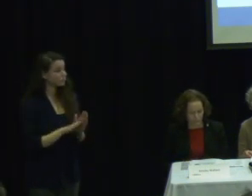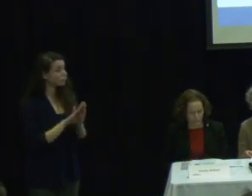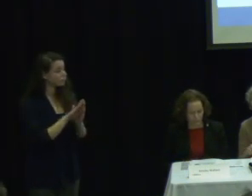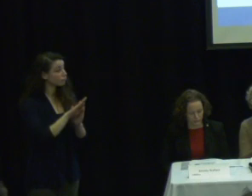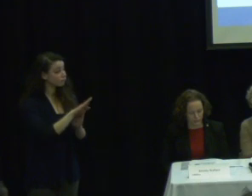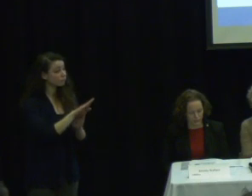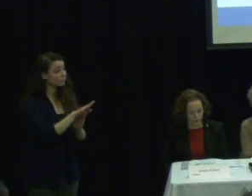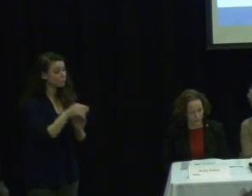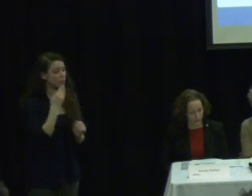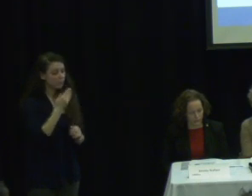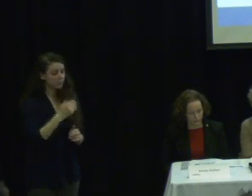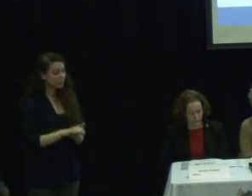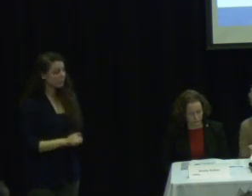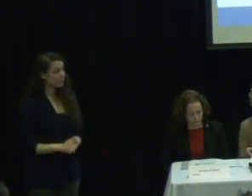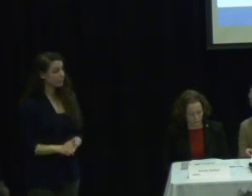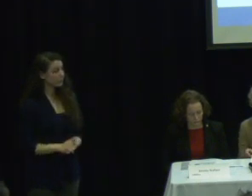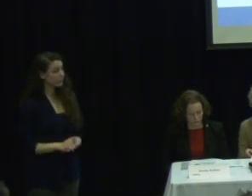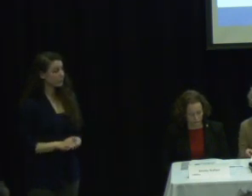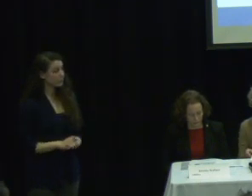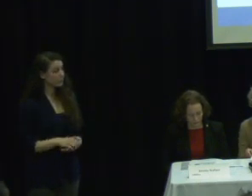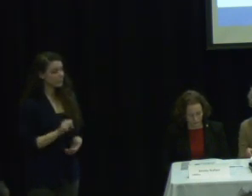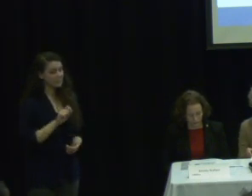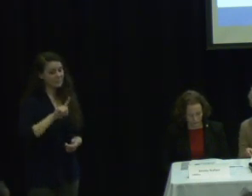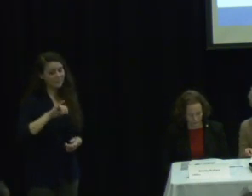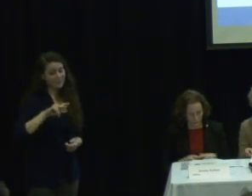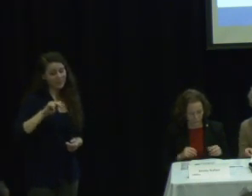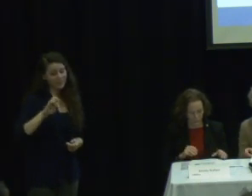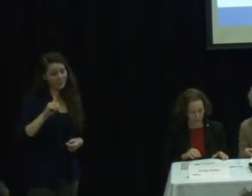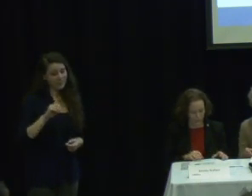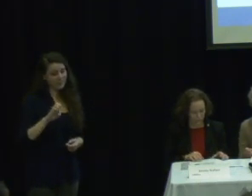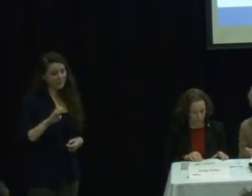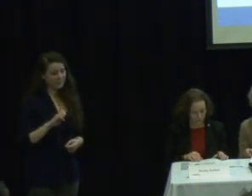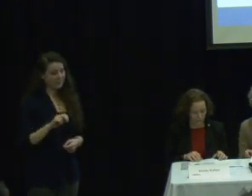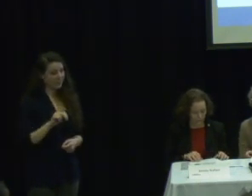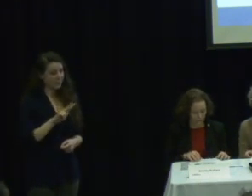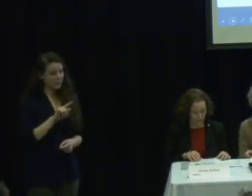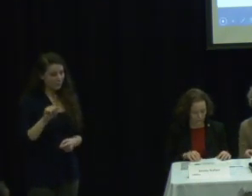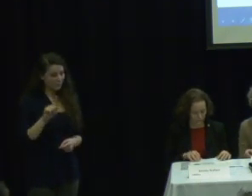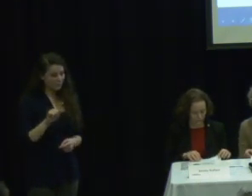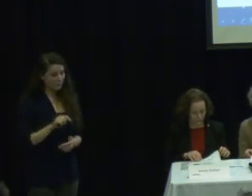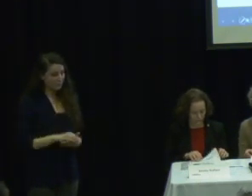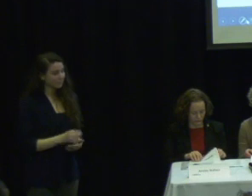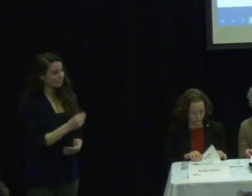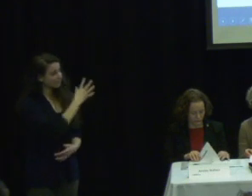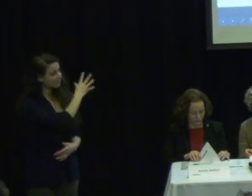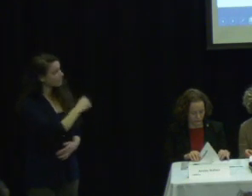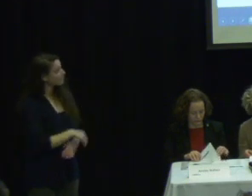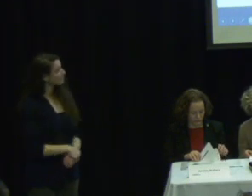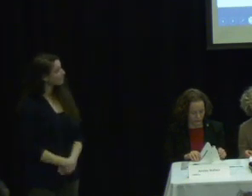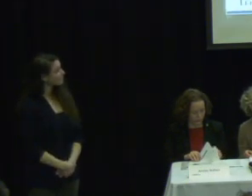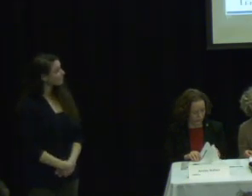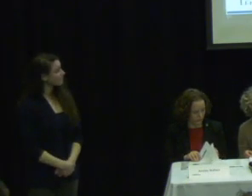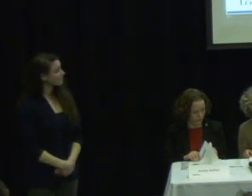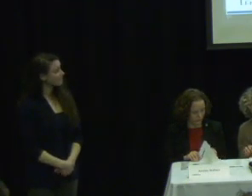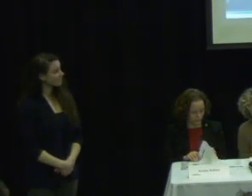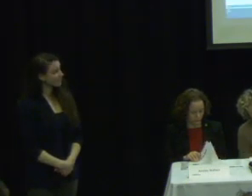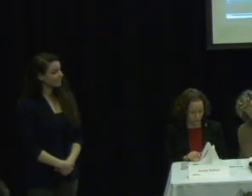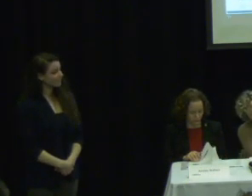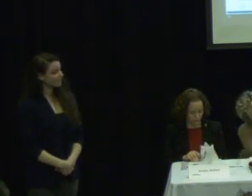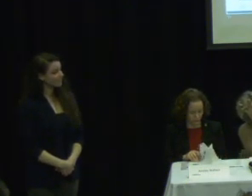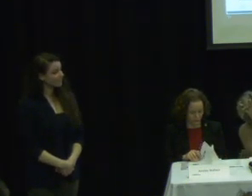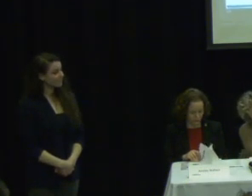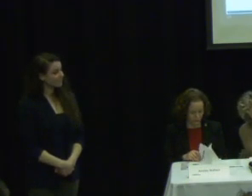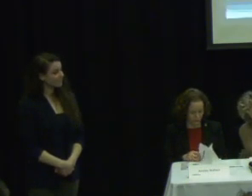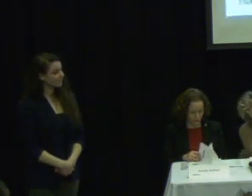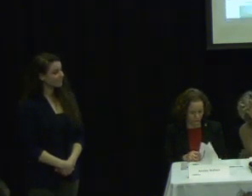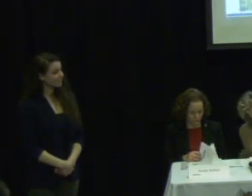is, you can go to slide 21, actually. It's part of our enrollment and budget. It's in the budget section, Stephen,